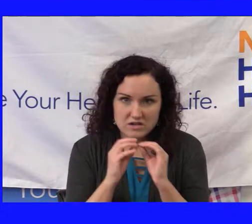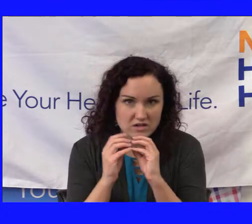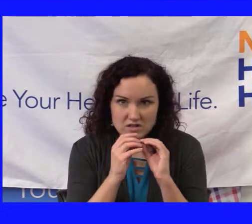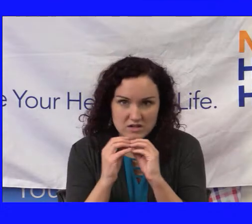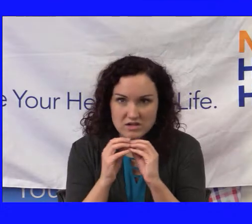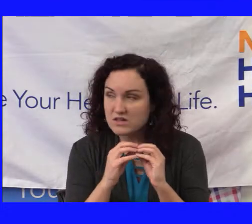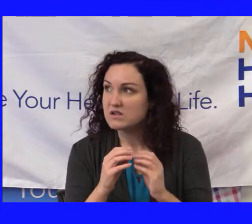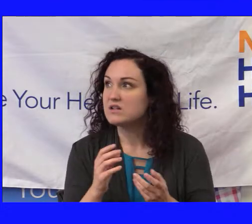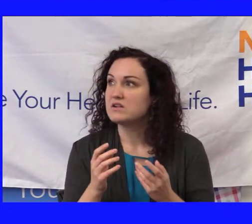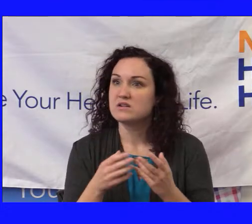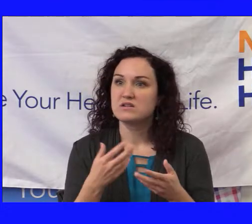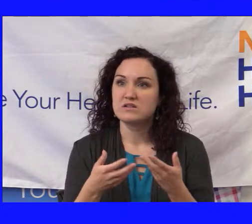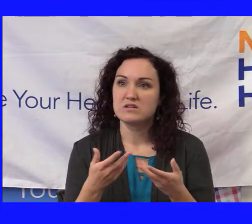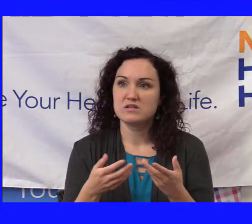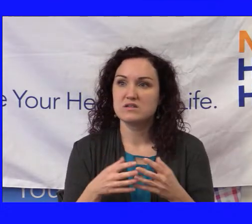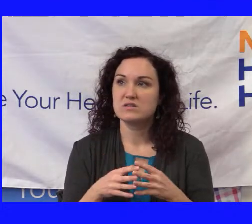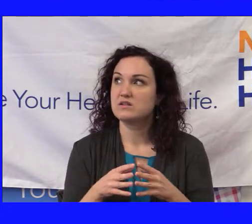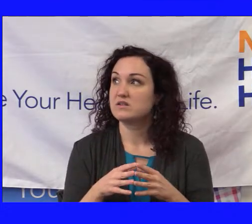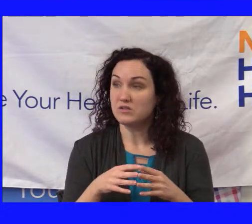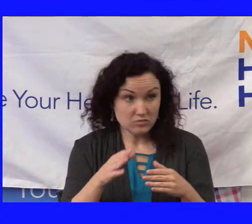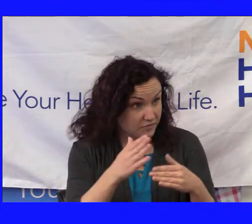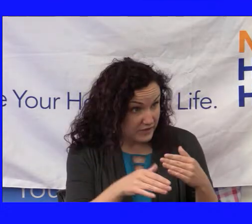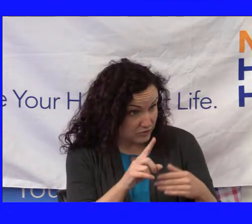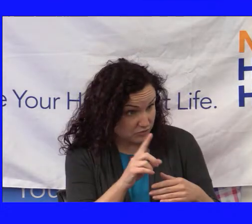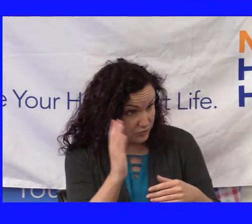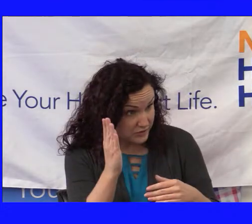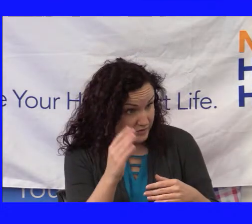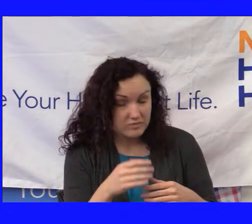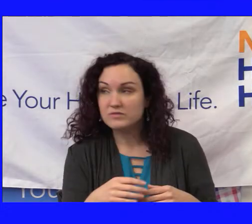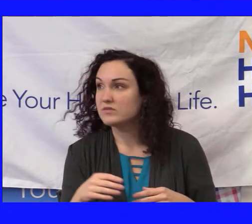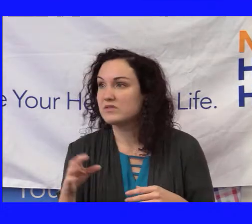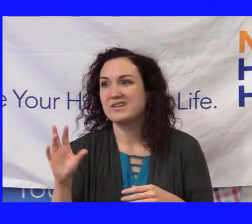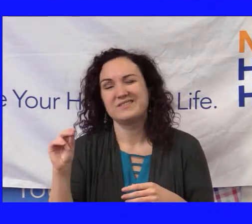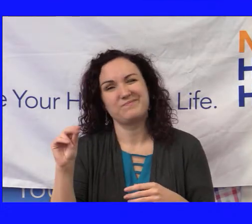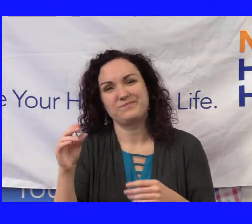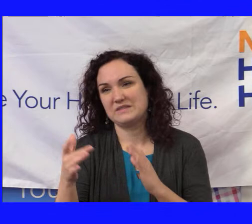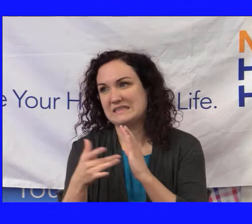Allen, did we finish the presentation? Well, we